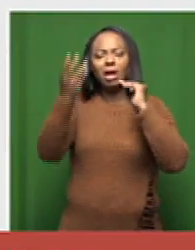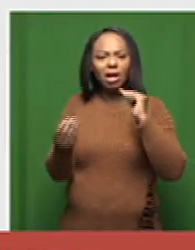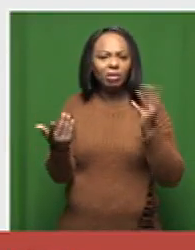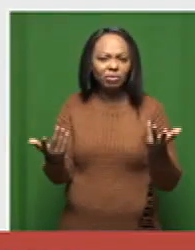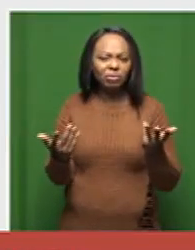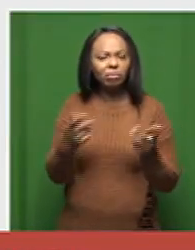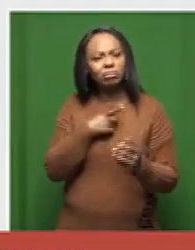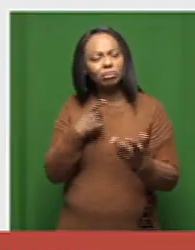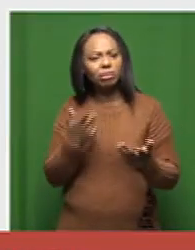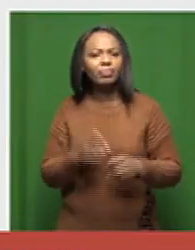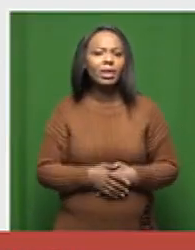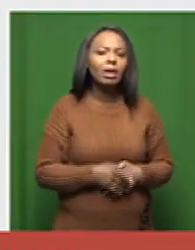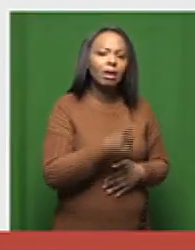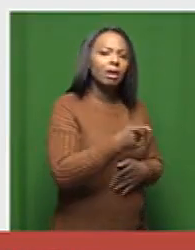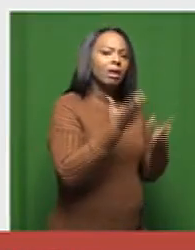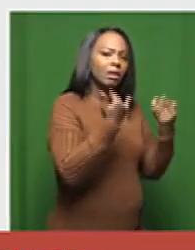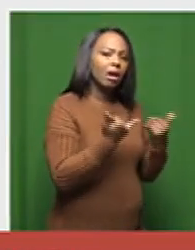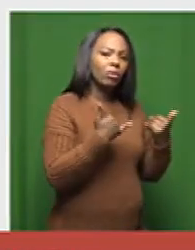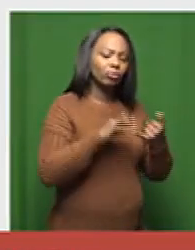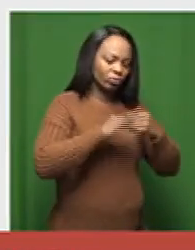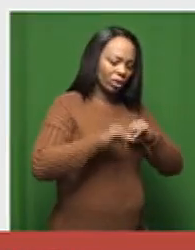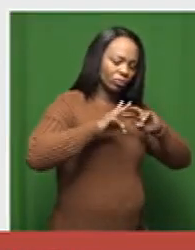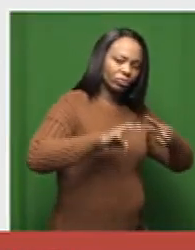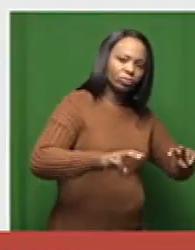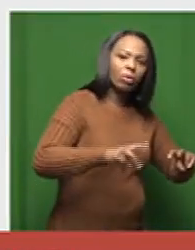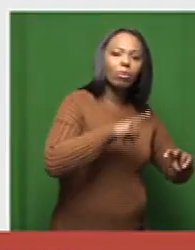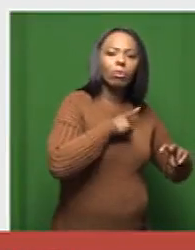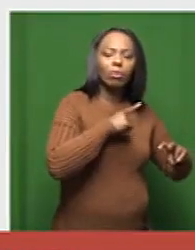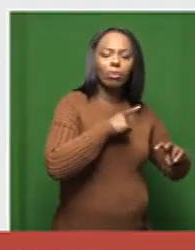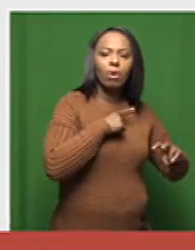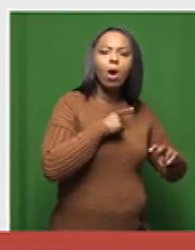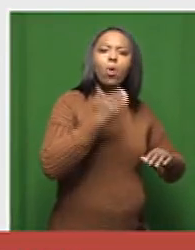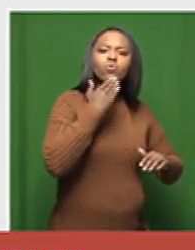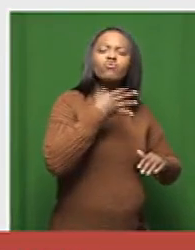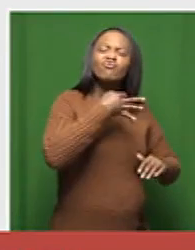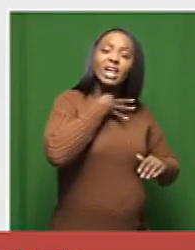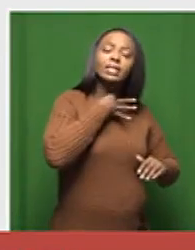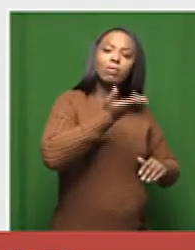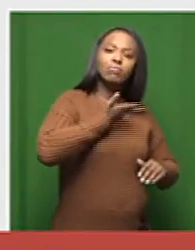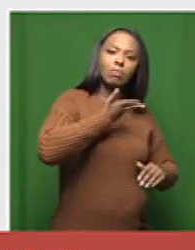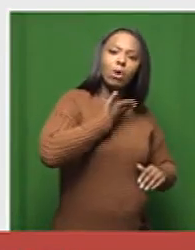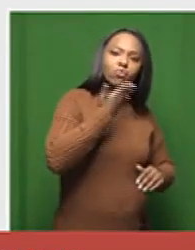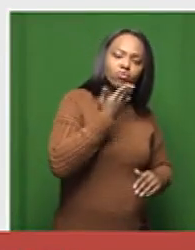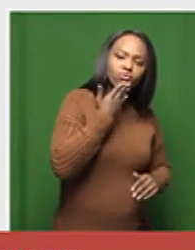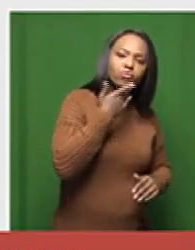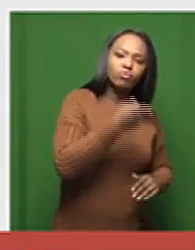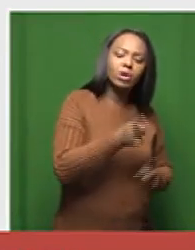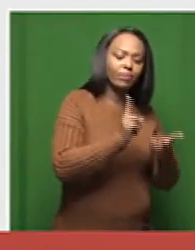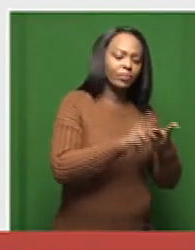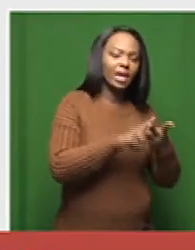hazard ratios, in order to understand who is at greatest risk and what are the factors that contribute to